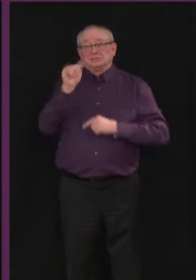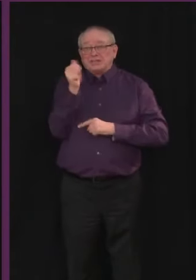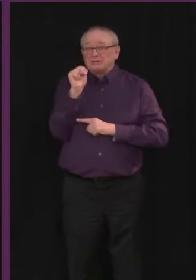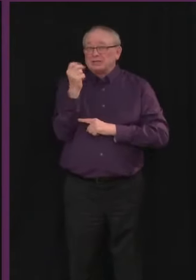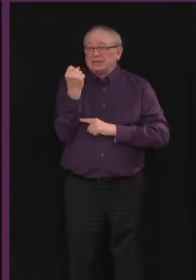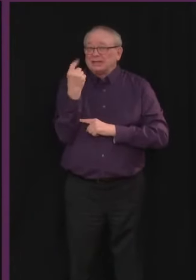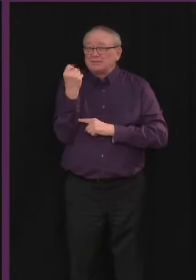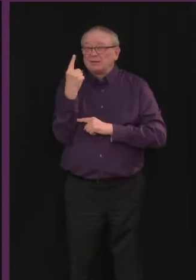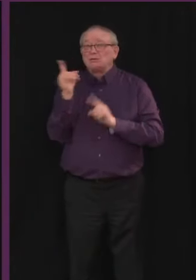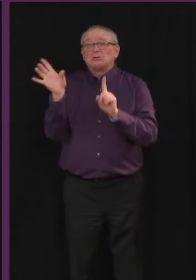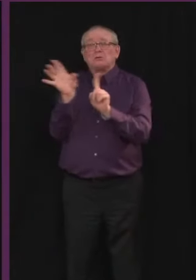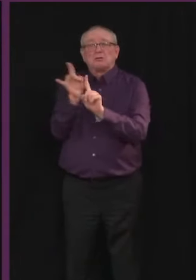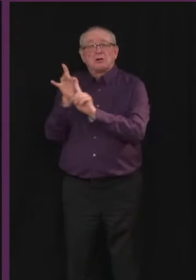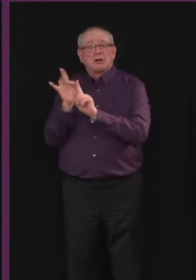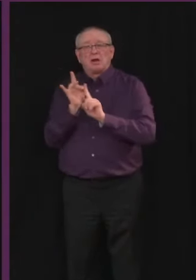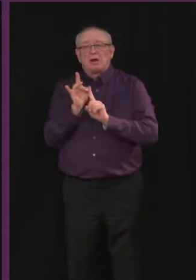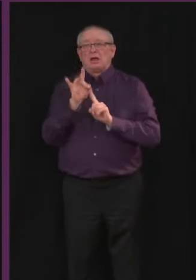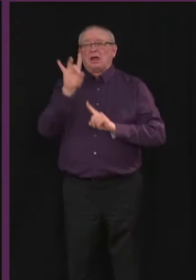since January 11th.